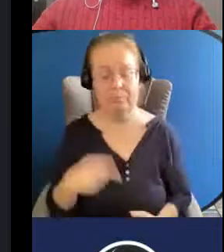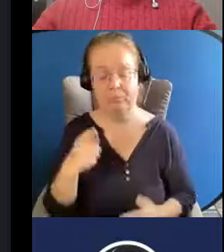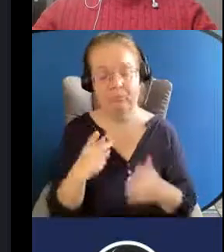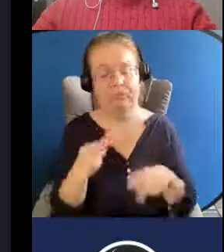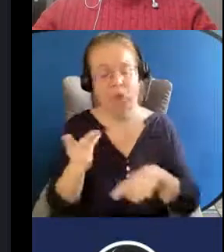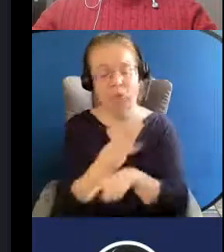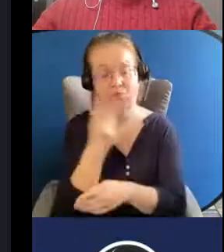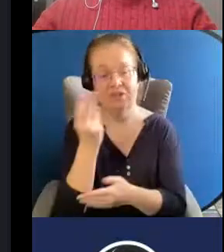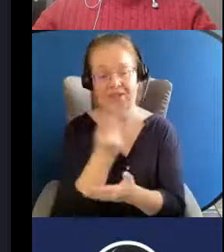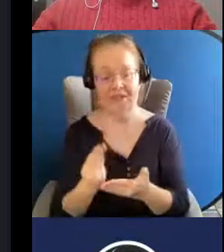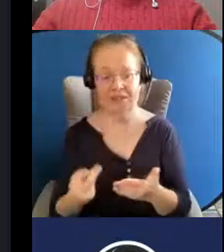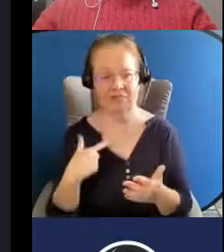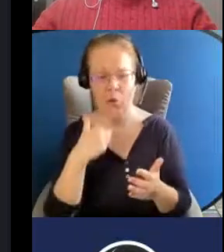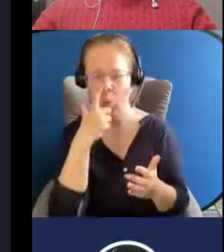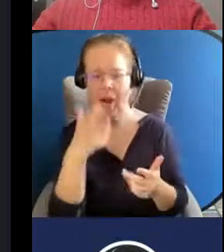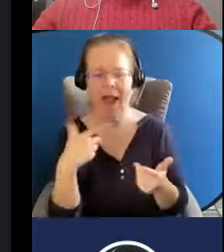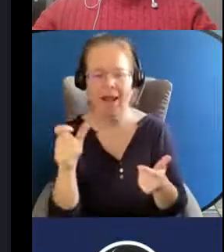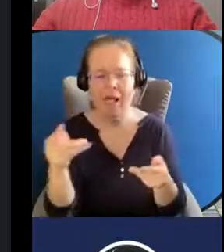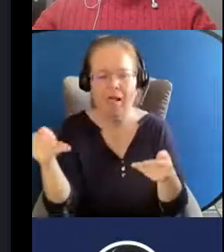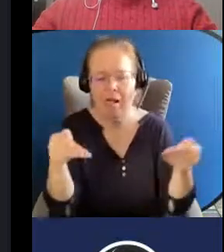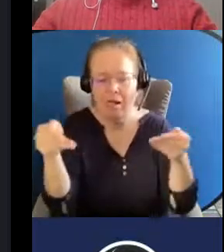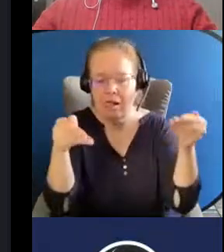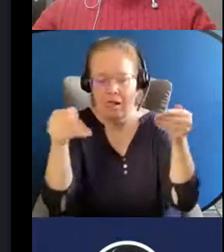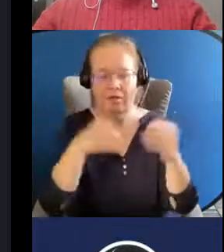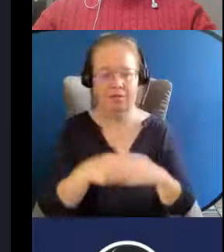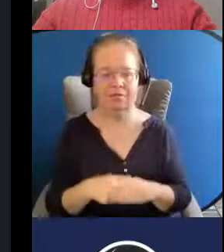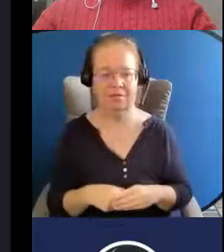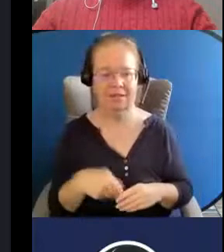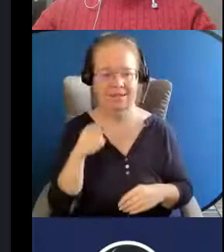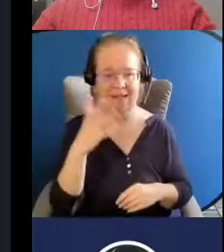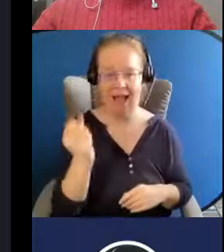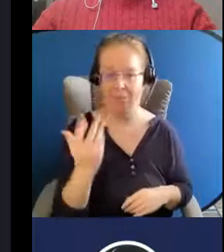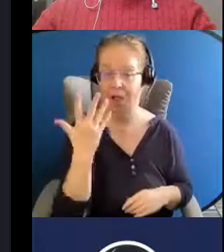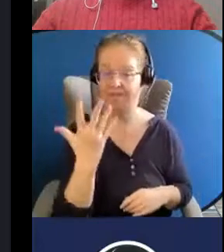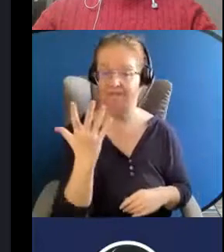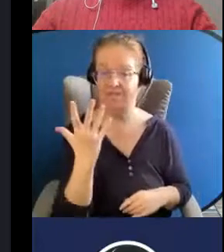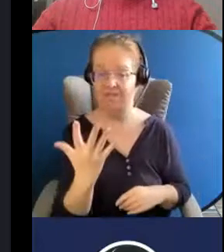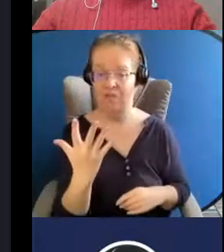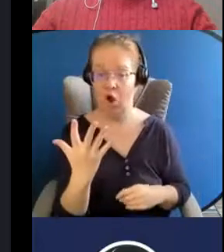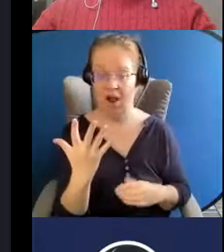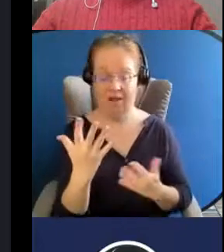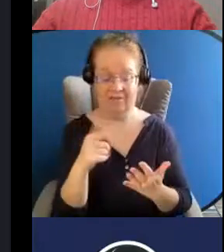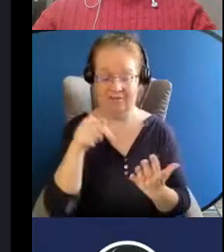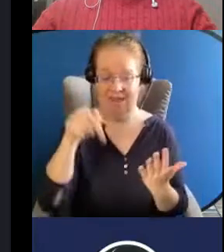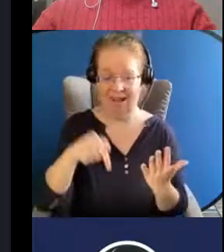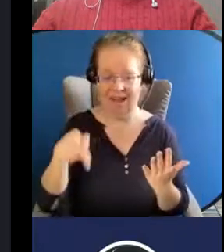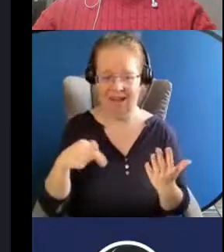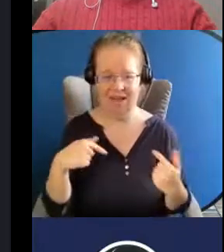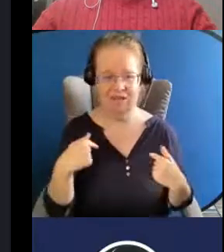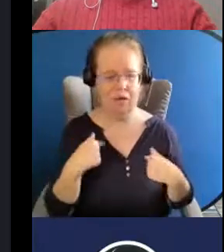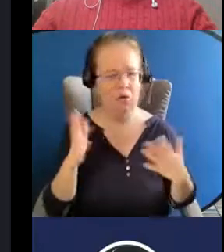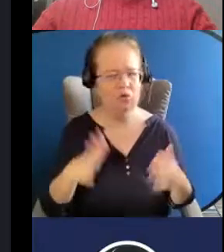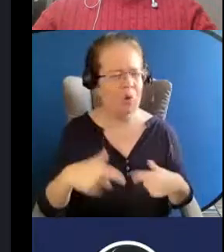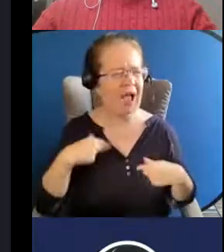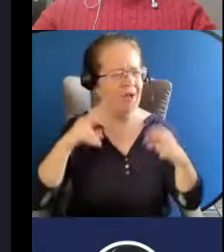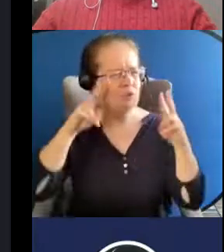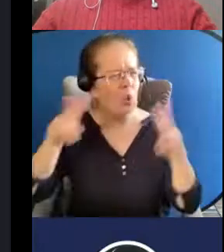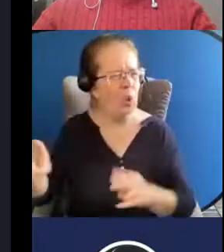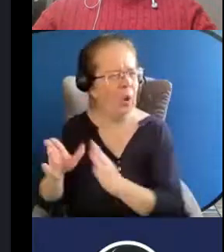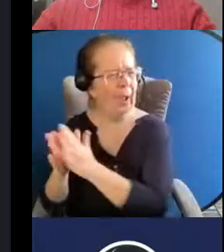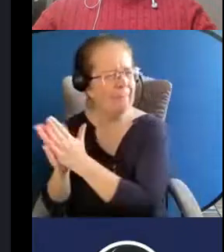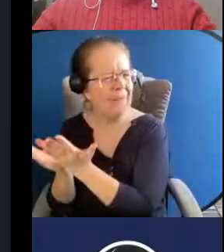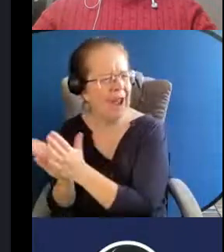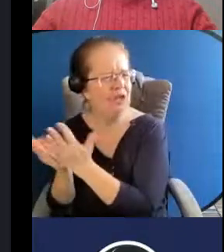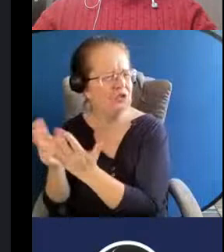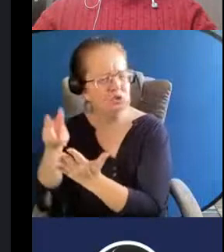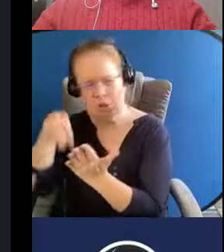is we can put in the little hints, right? Like there's 5 keys to be able to read in magnifier. Well, you don't have to go look it up in the manual. They're just all